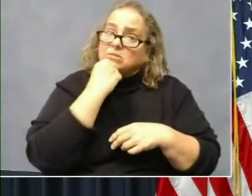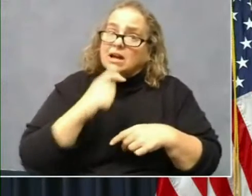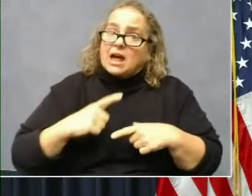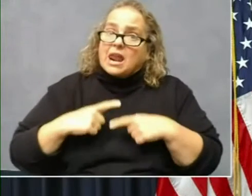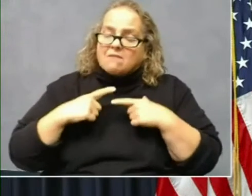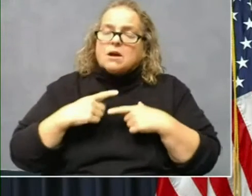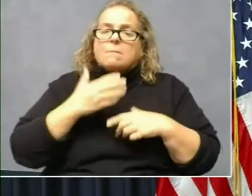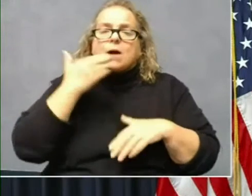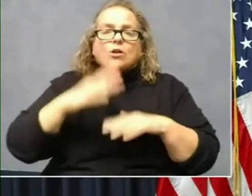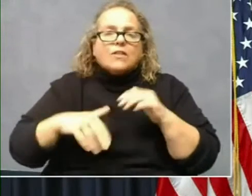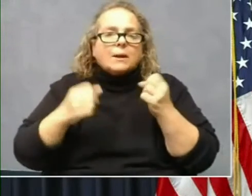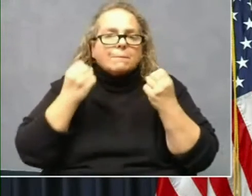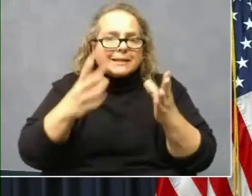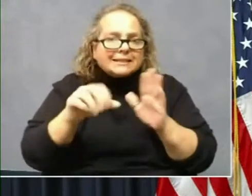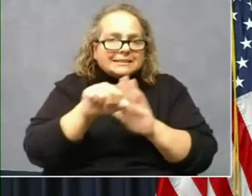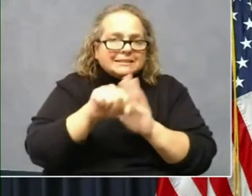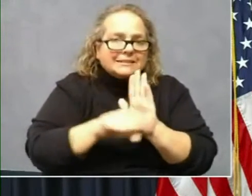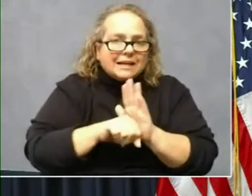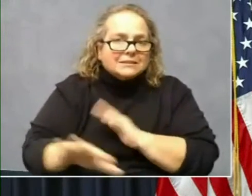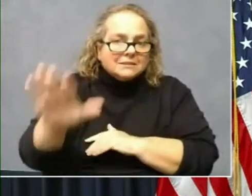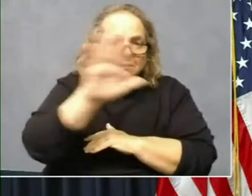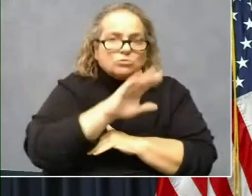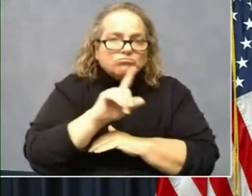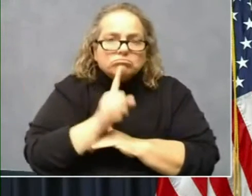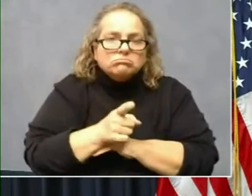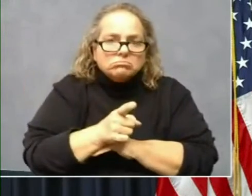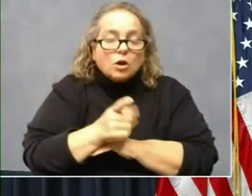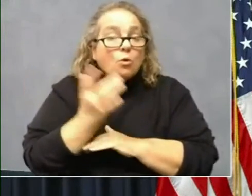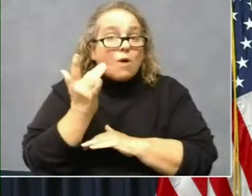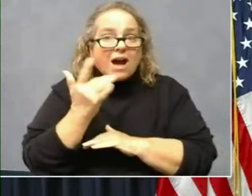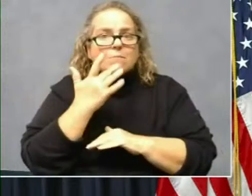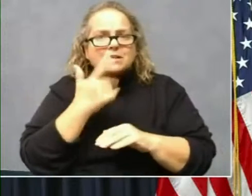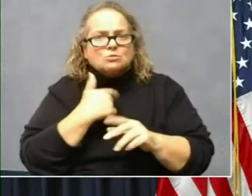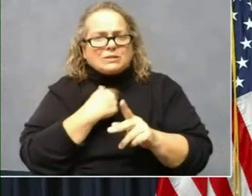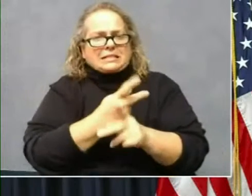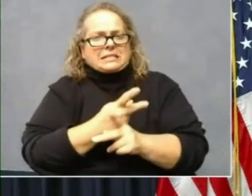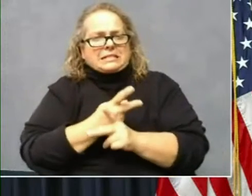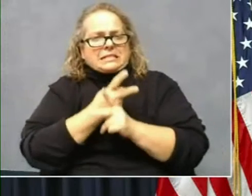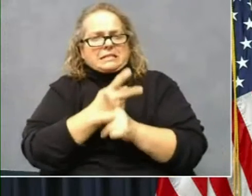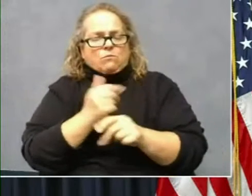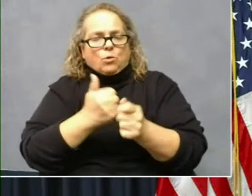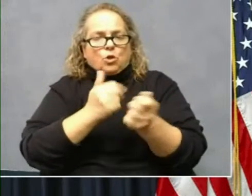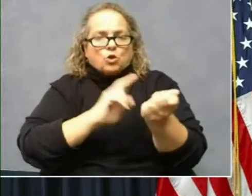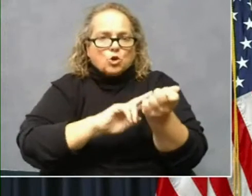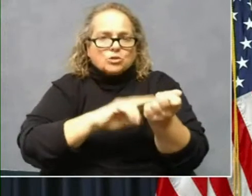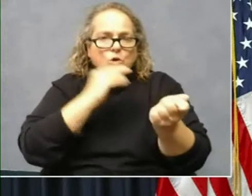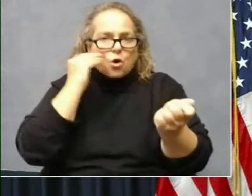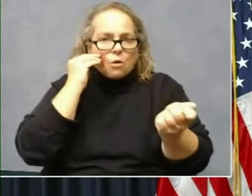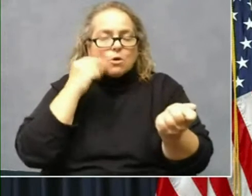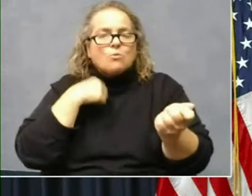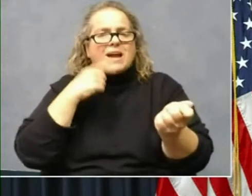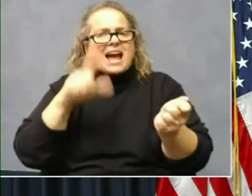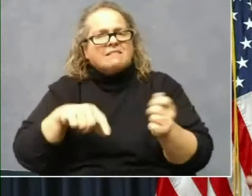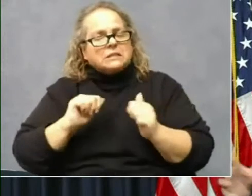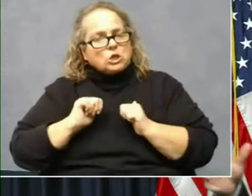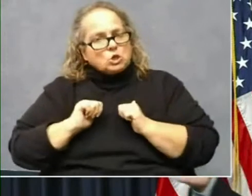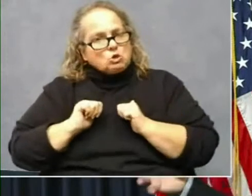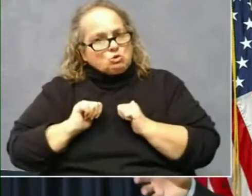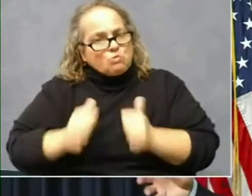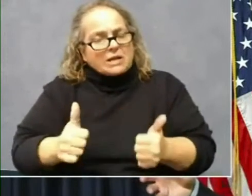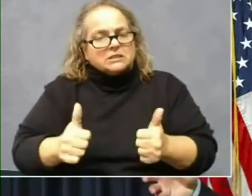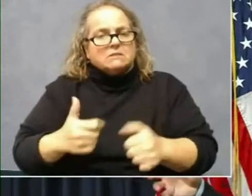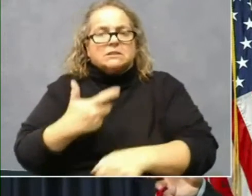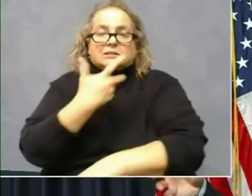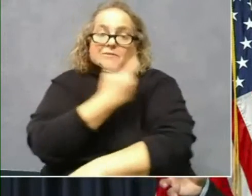with other populations on long-term care. So we want to be aggressive about vaccinating as quickly